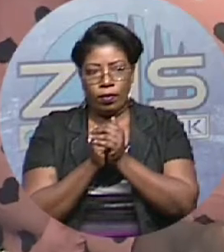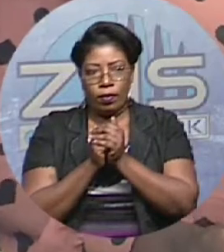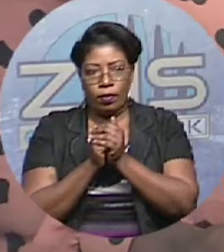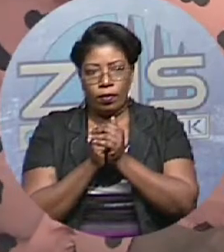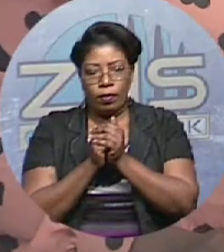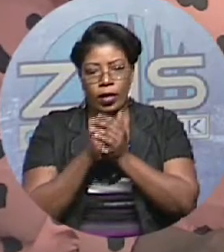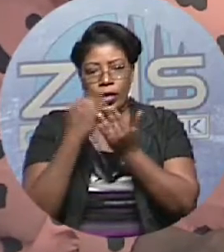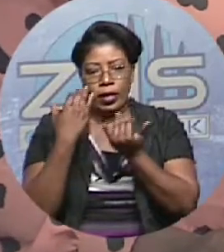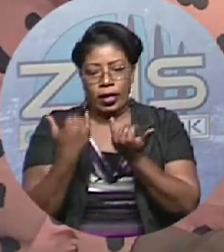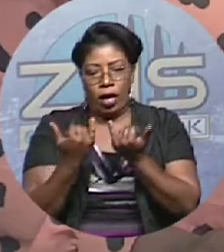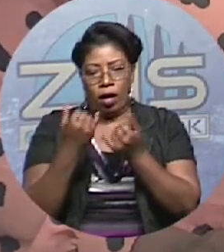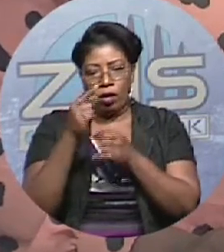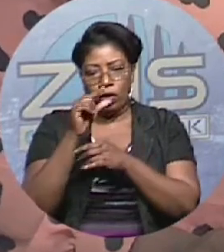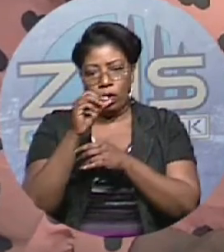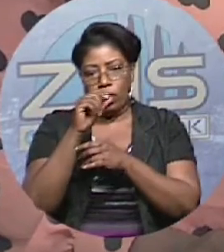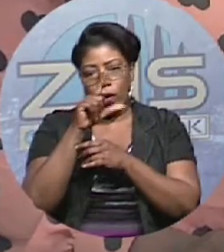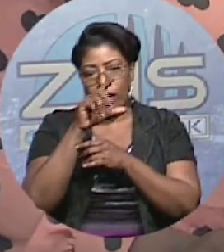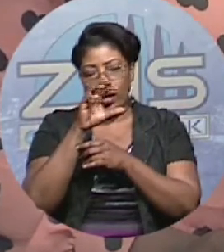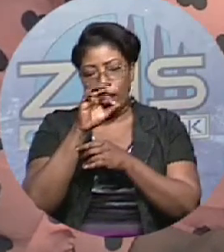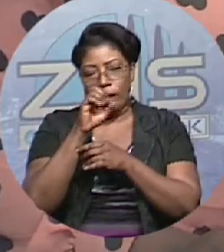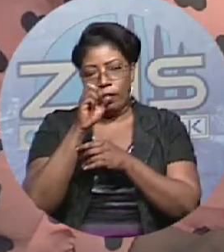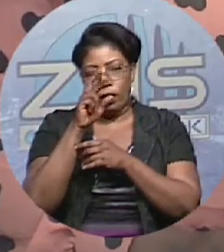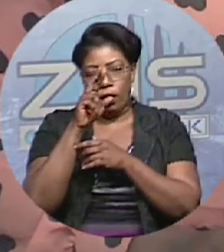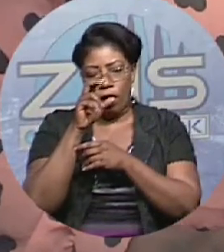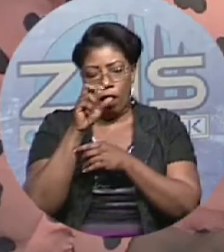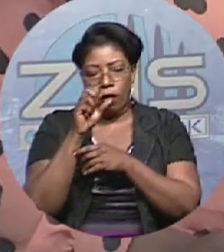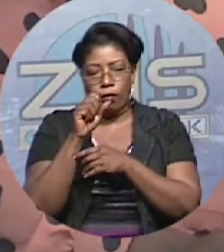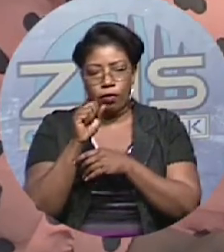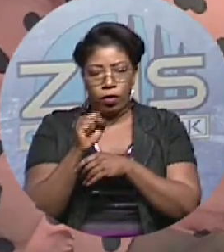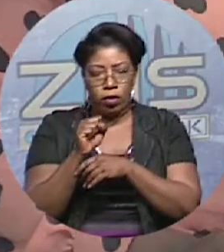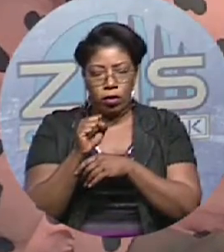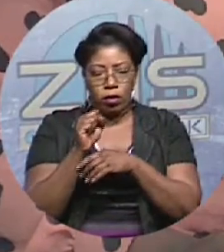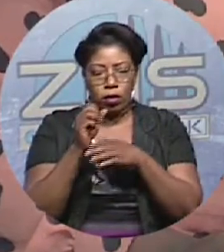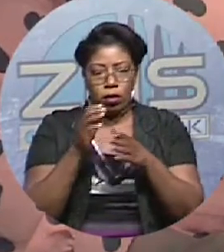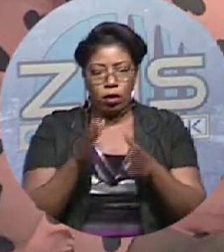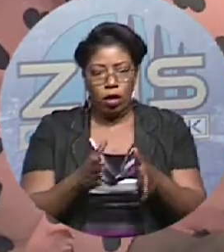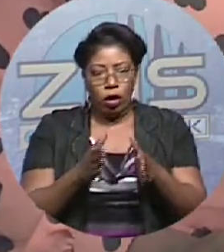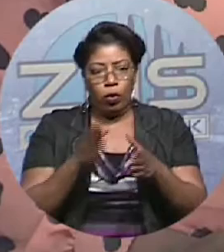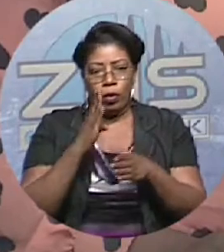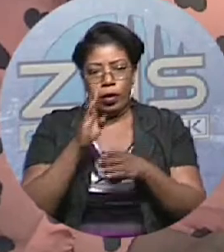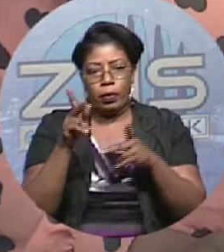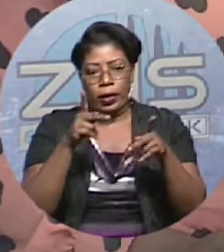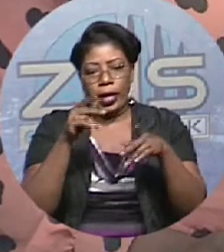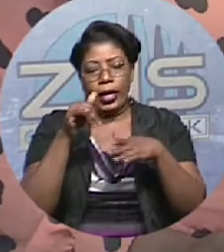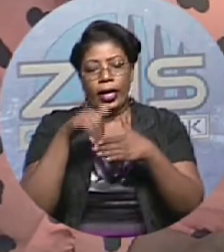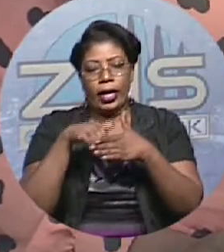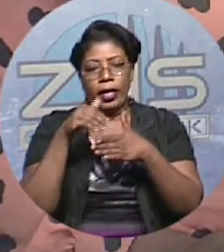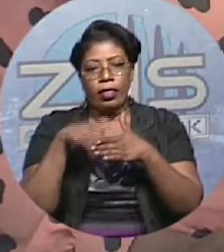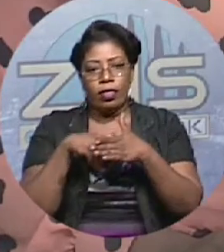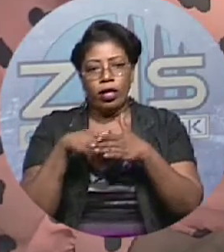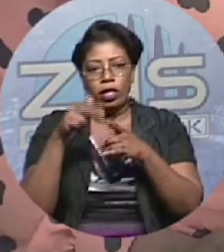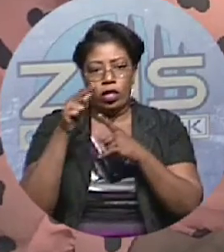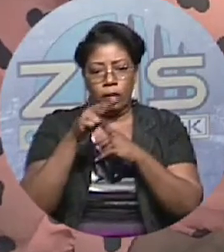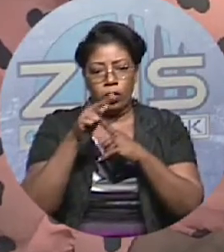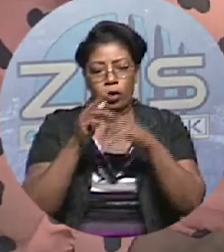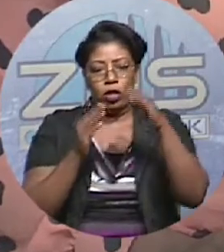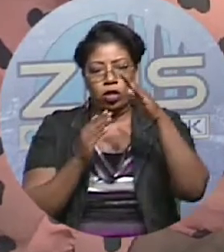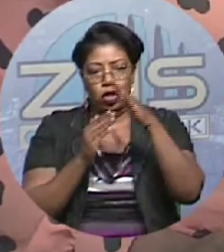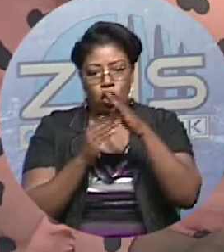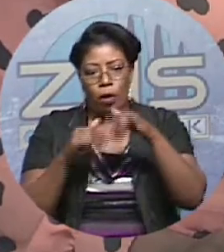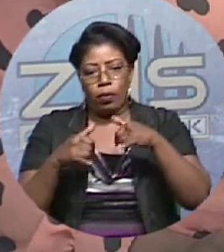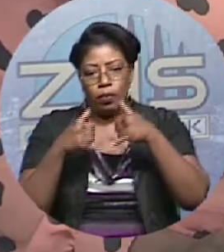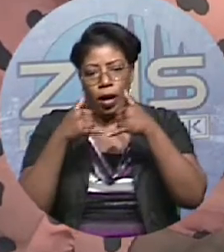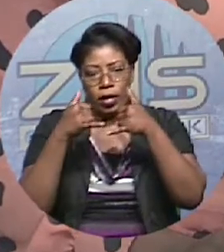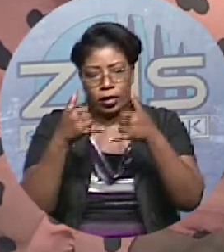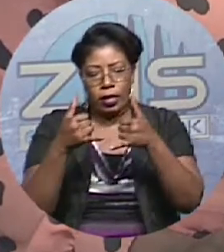Local golfers will take advantage of this weekend's tournament, playing in the Masters Golf Championship. With the Blue Jacket as one of the top prizes, the golfers will